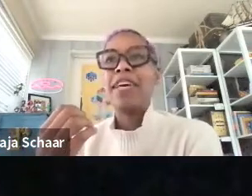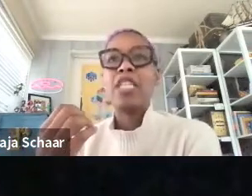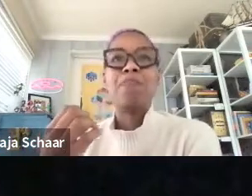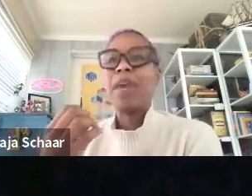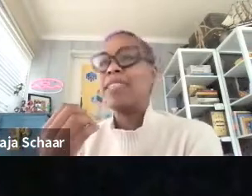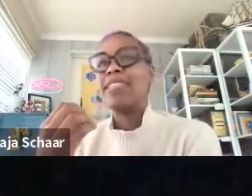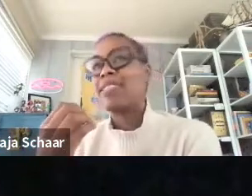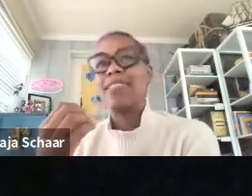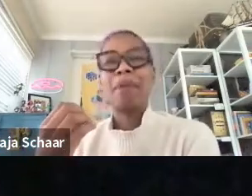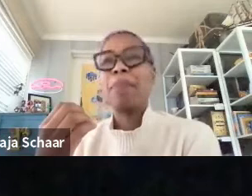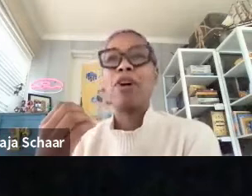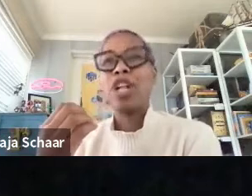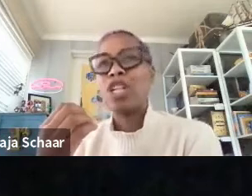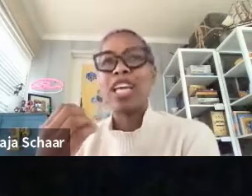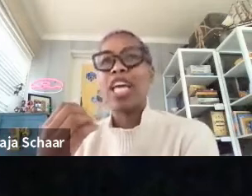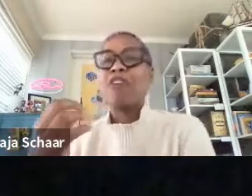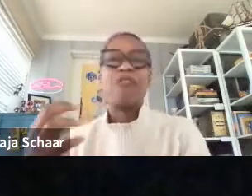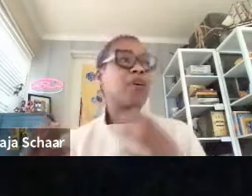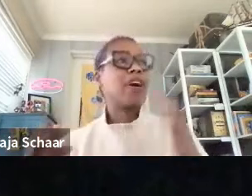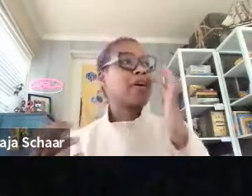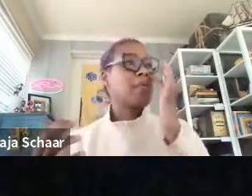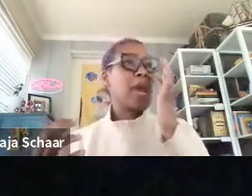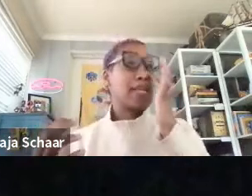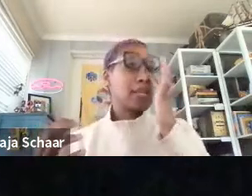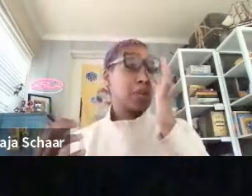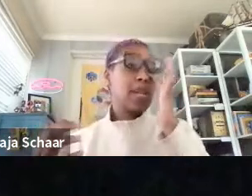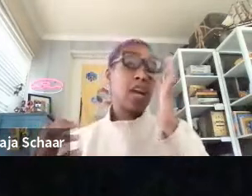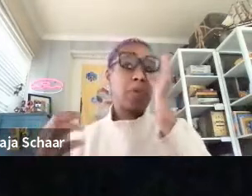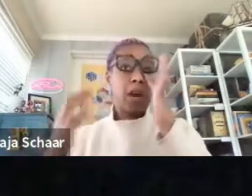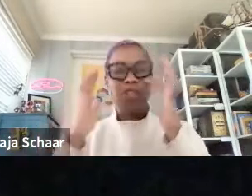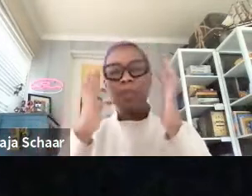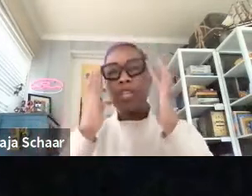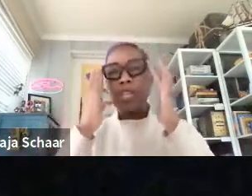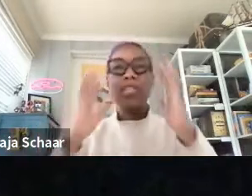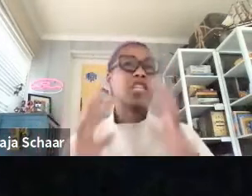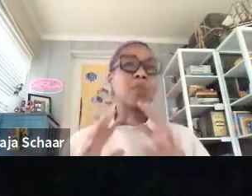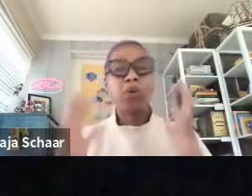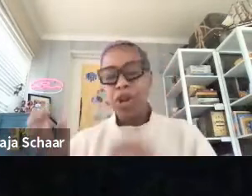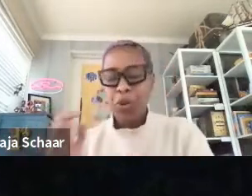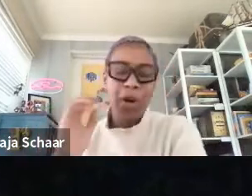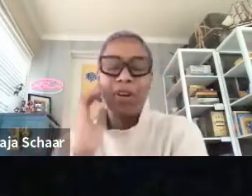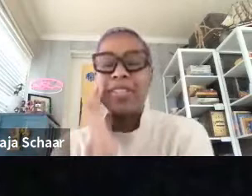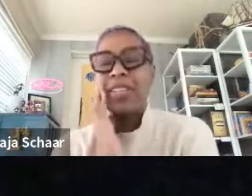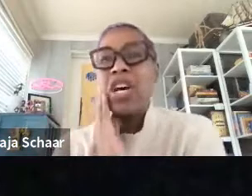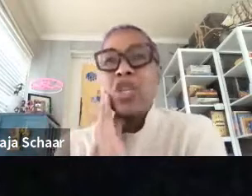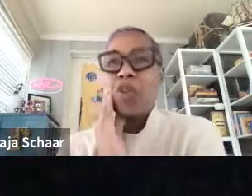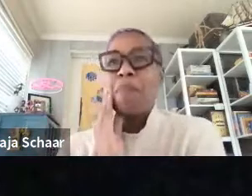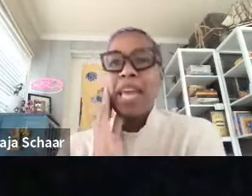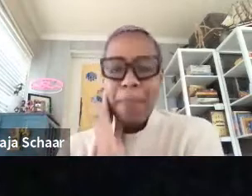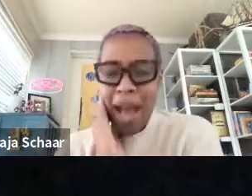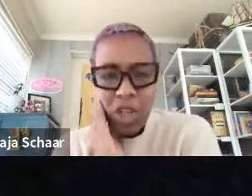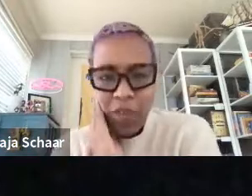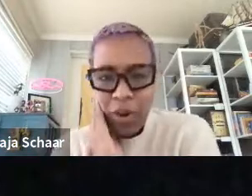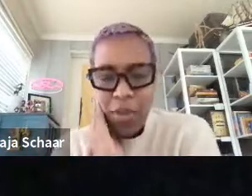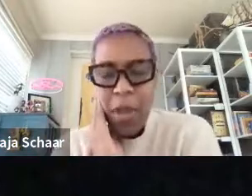of space people looking for ways to connect with other species and exploring new worlds and sort of